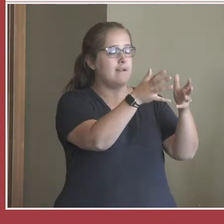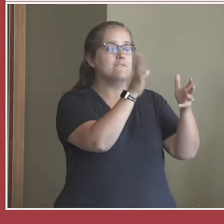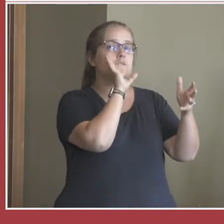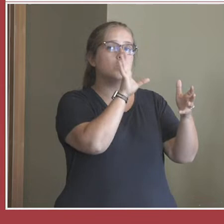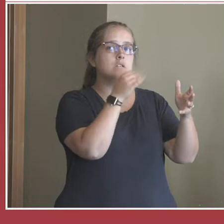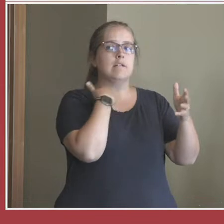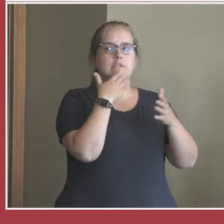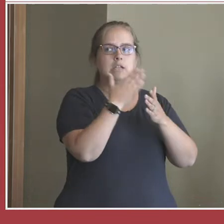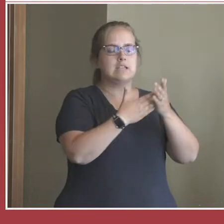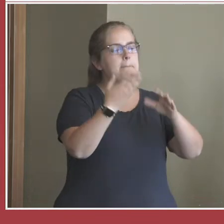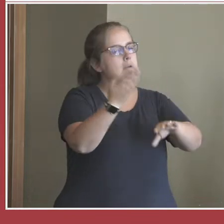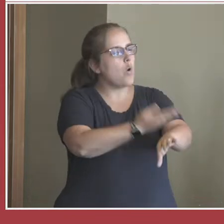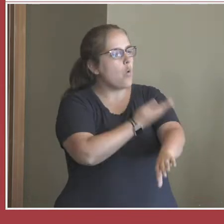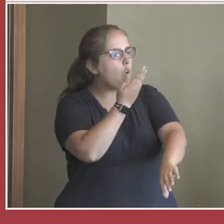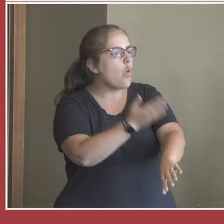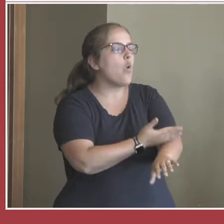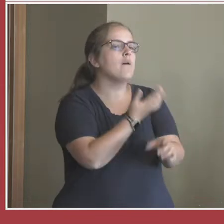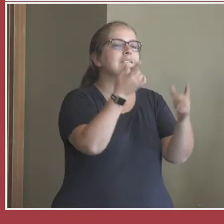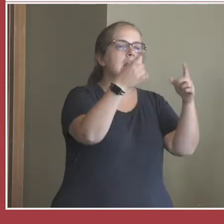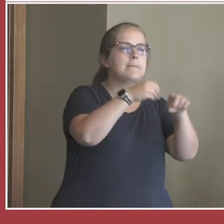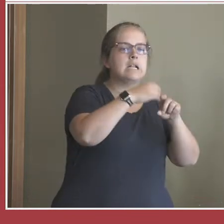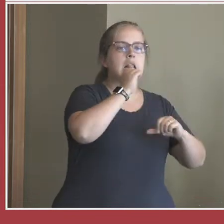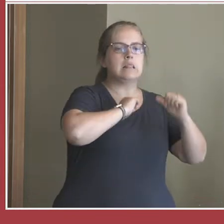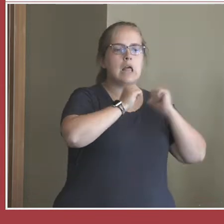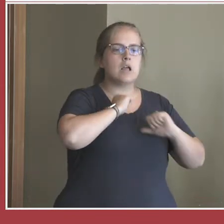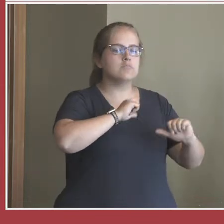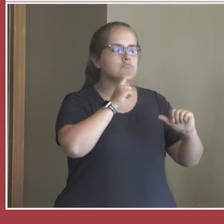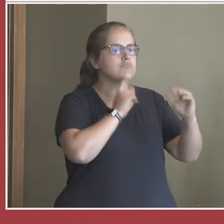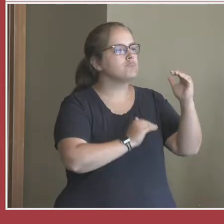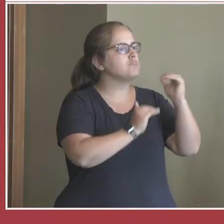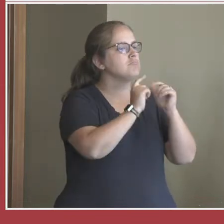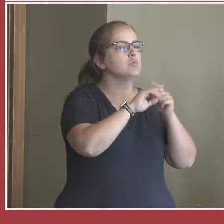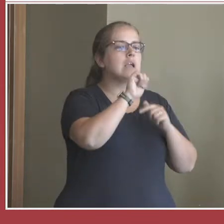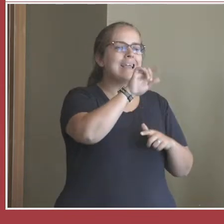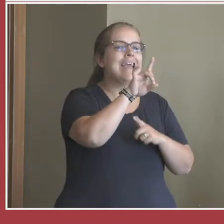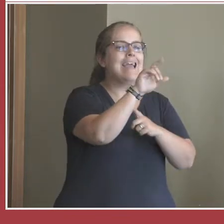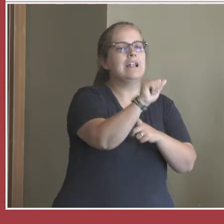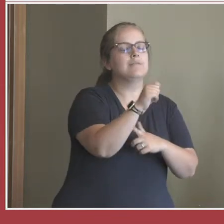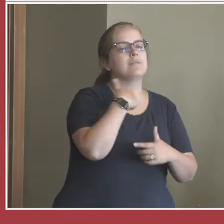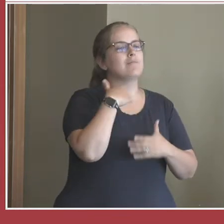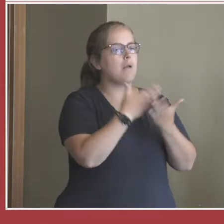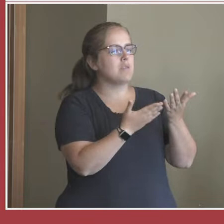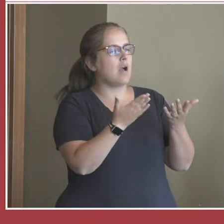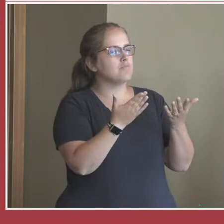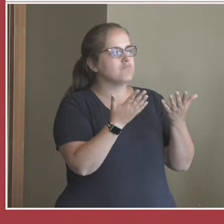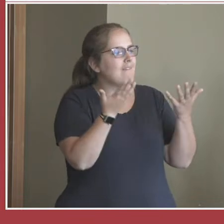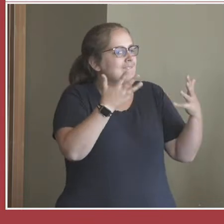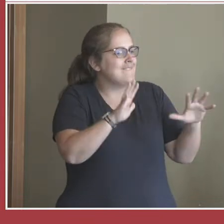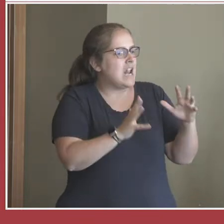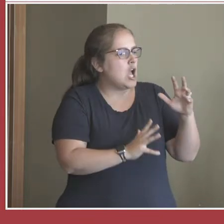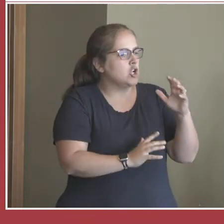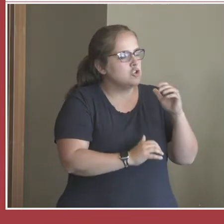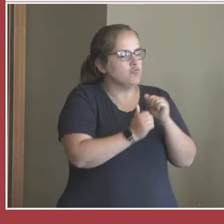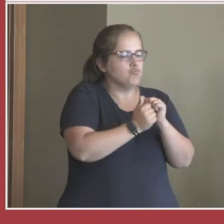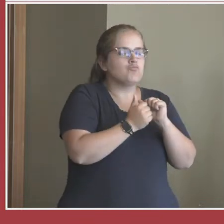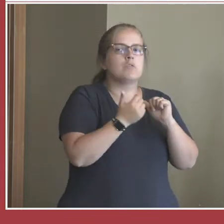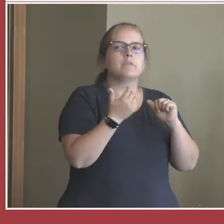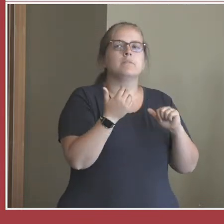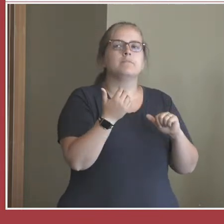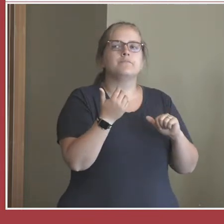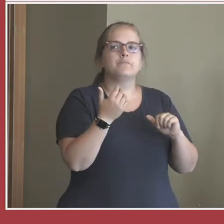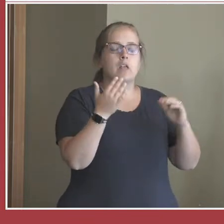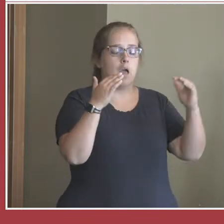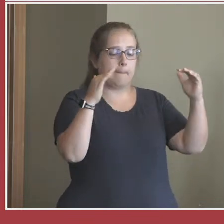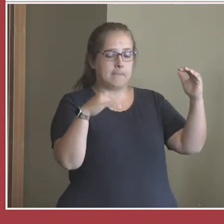some renovations that happen in the theater to bring it up to ADA and do some finish upgrades. In